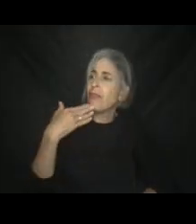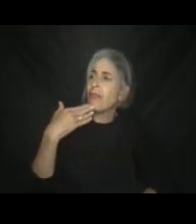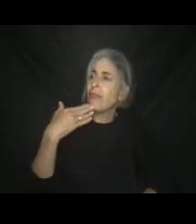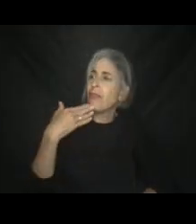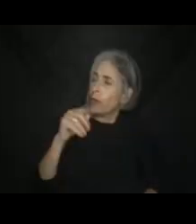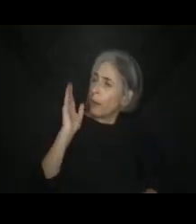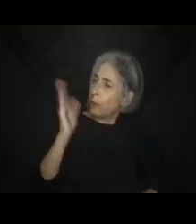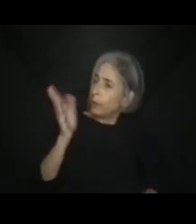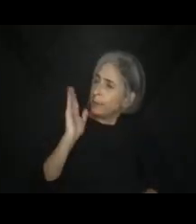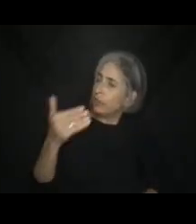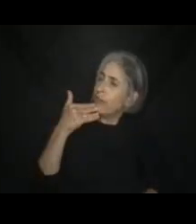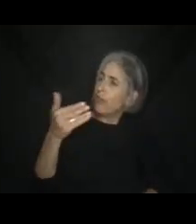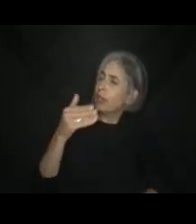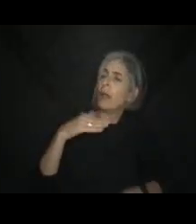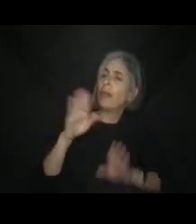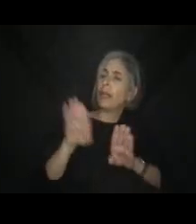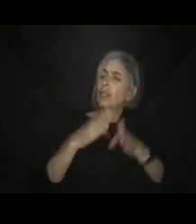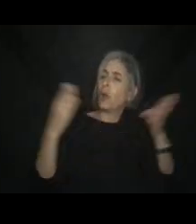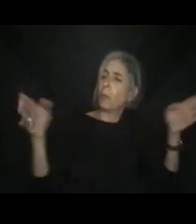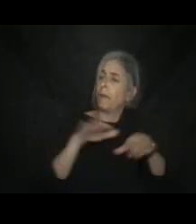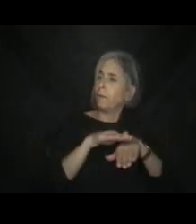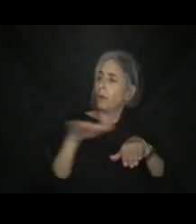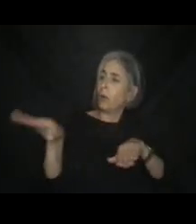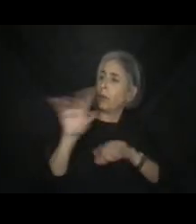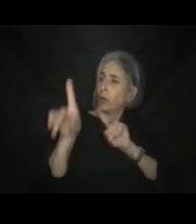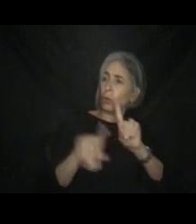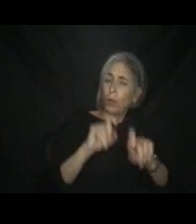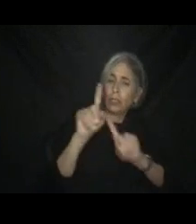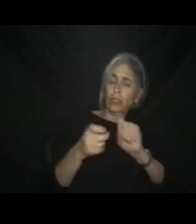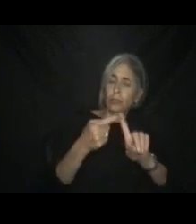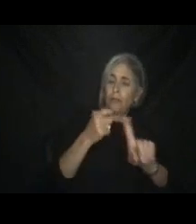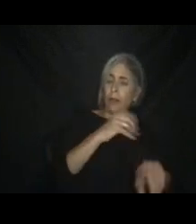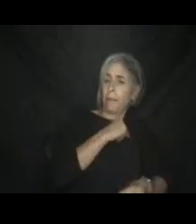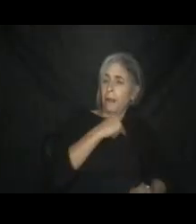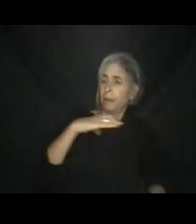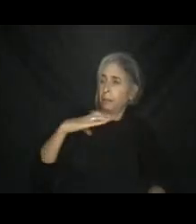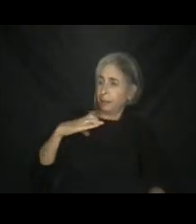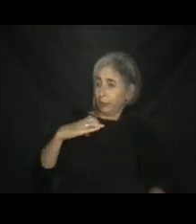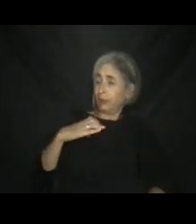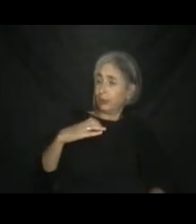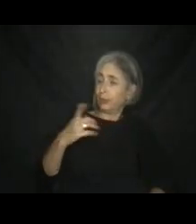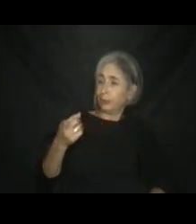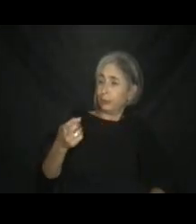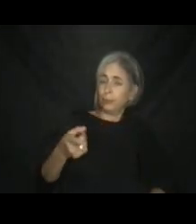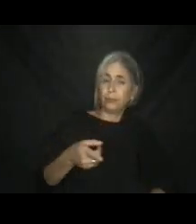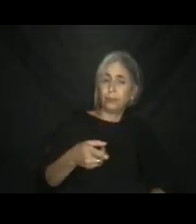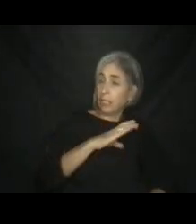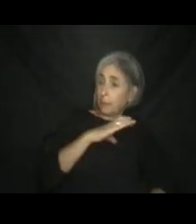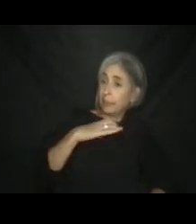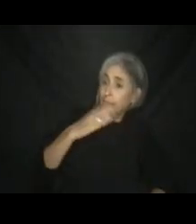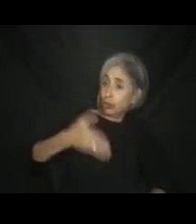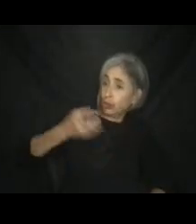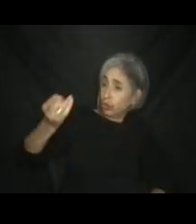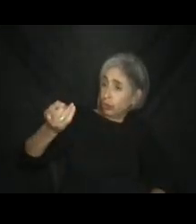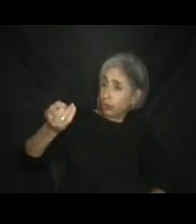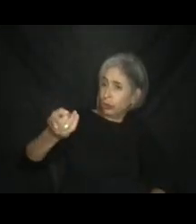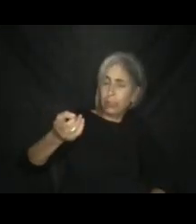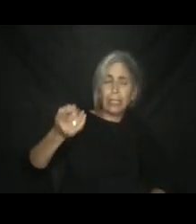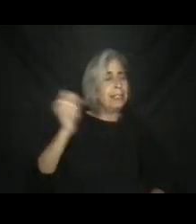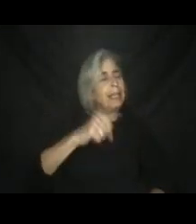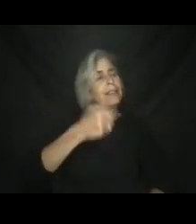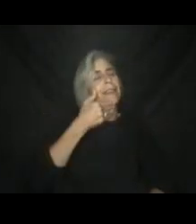presentation. I'd like to open the floor to questions by members of the commission. Commissioners? Yes, thank